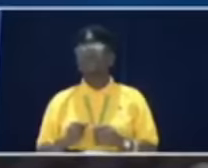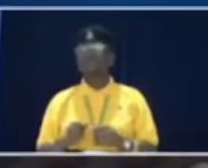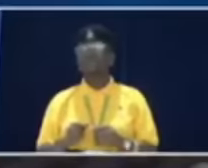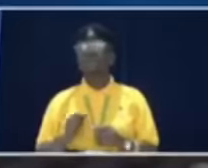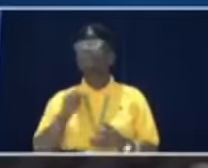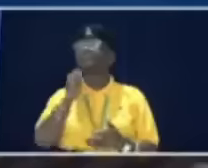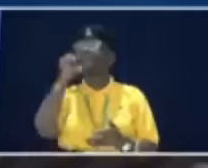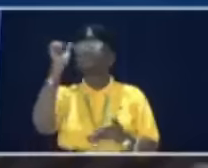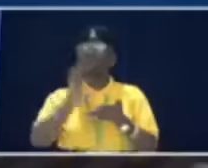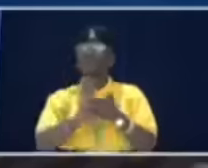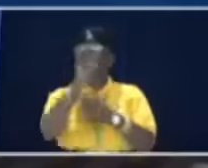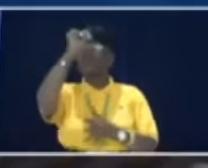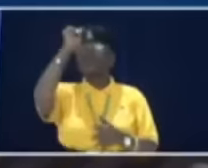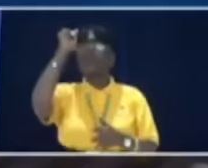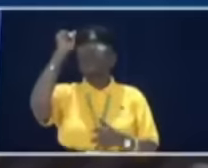unbelief,